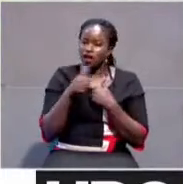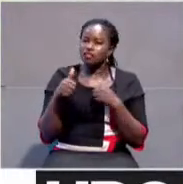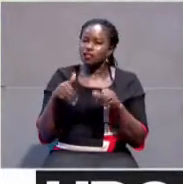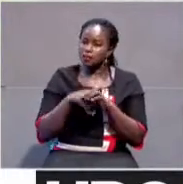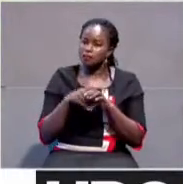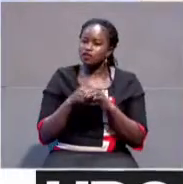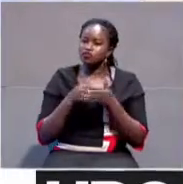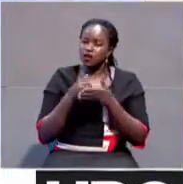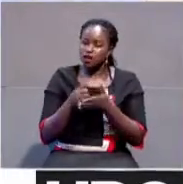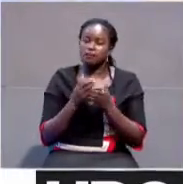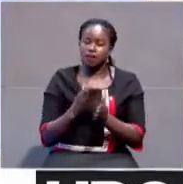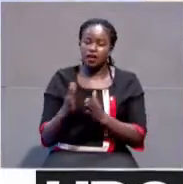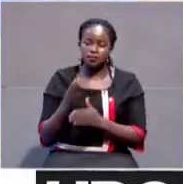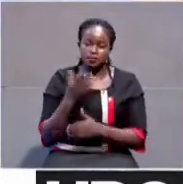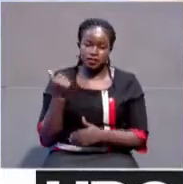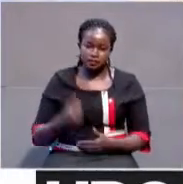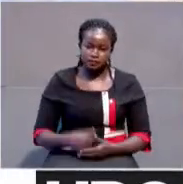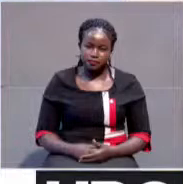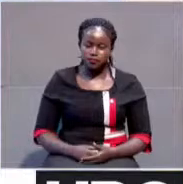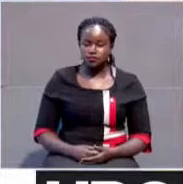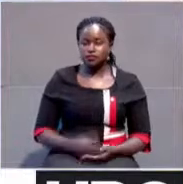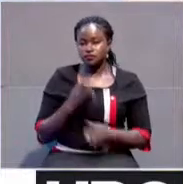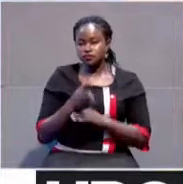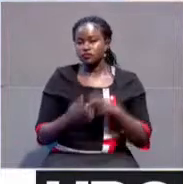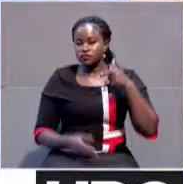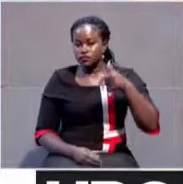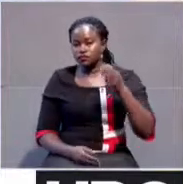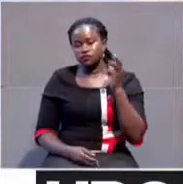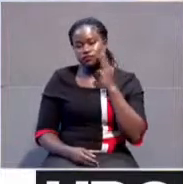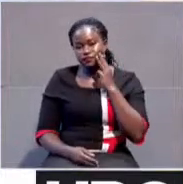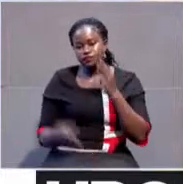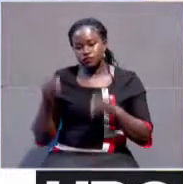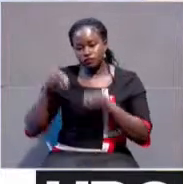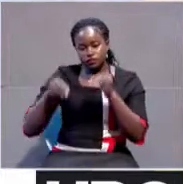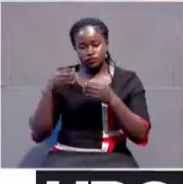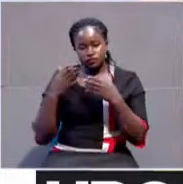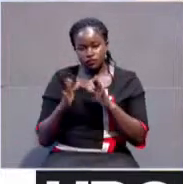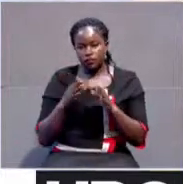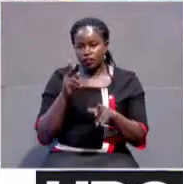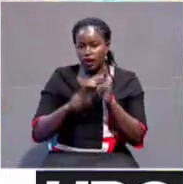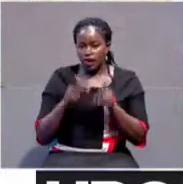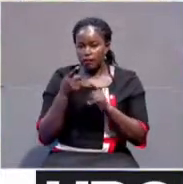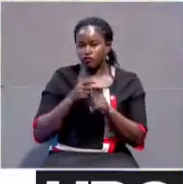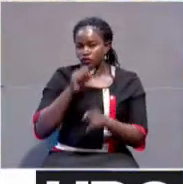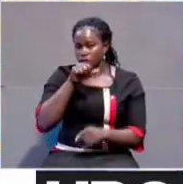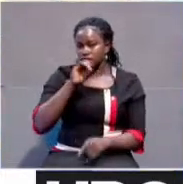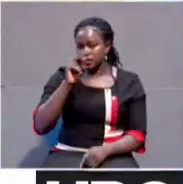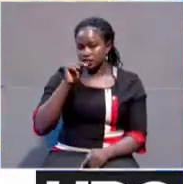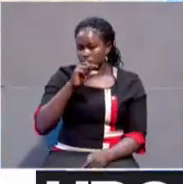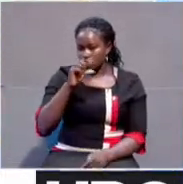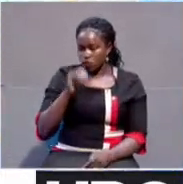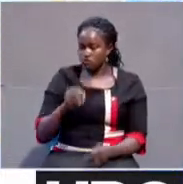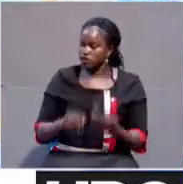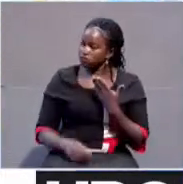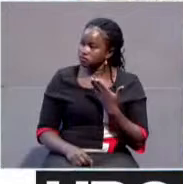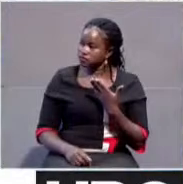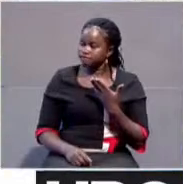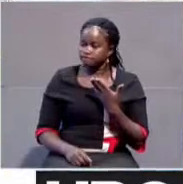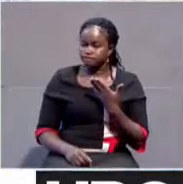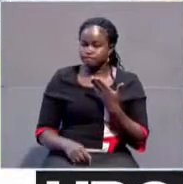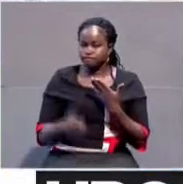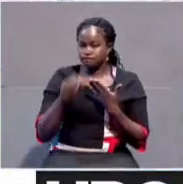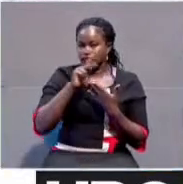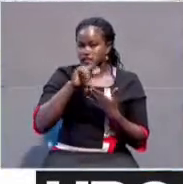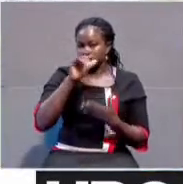in the arrangements. Over 7 million shillings has been contributed by people from Singo in Changkwanzi.